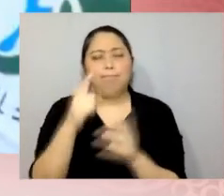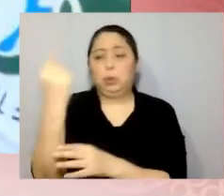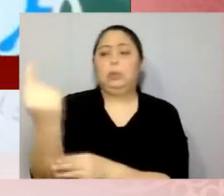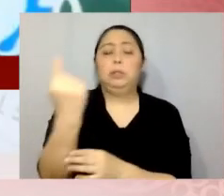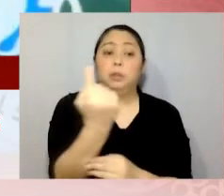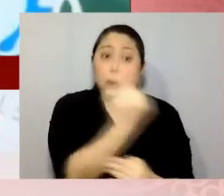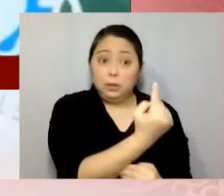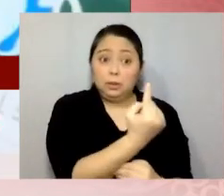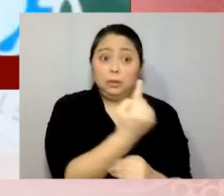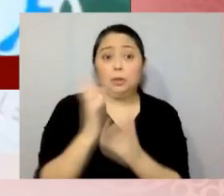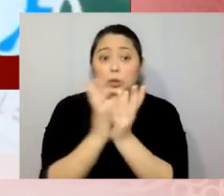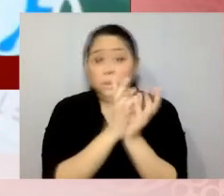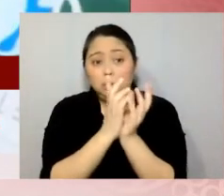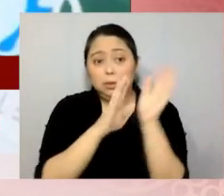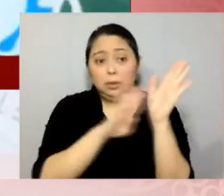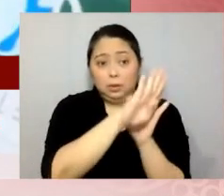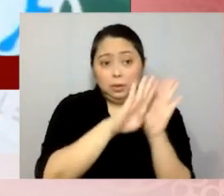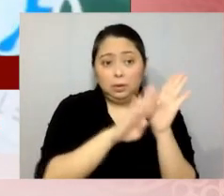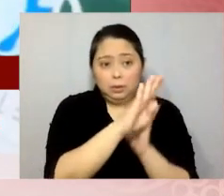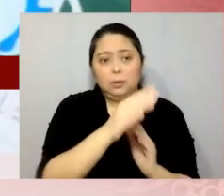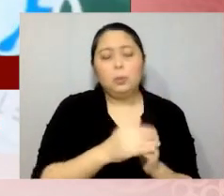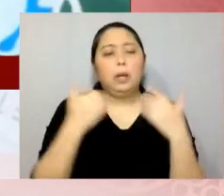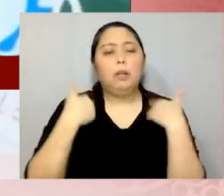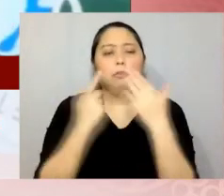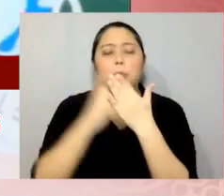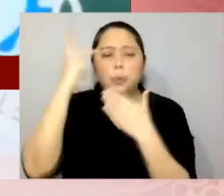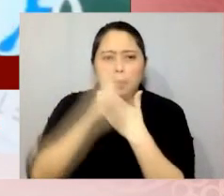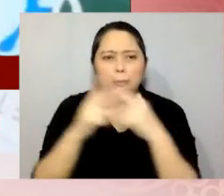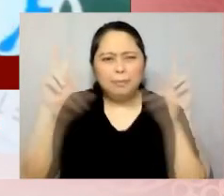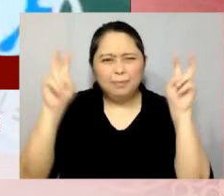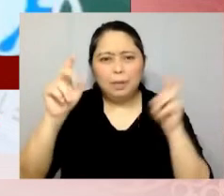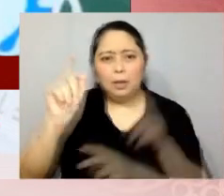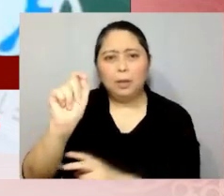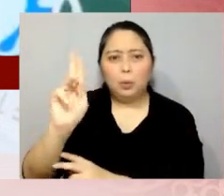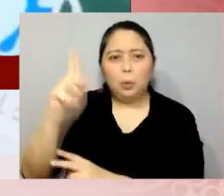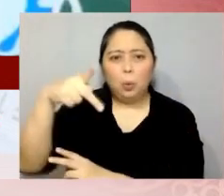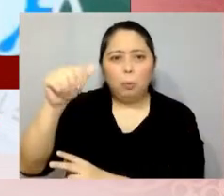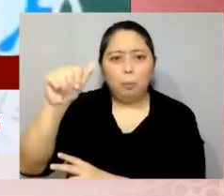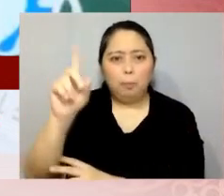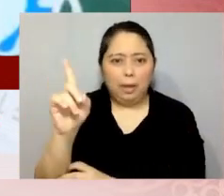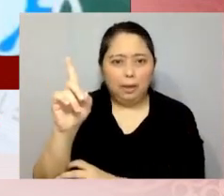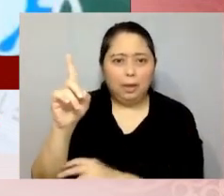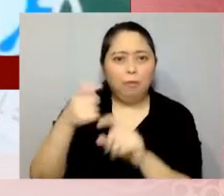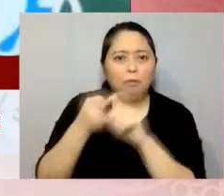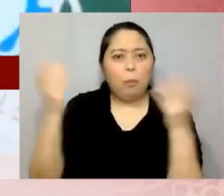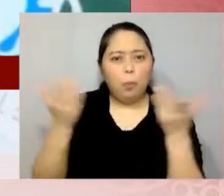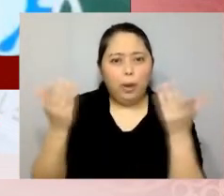On the individual, we have the program of what we call TUPAD by DOLE,